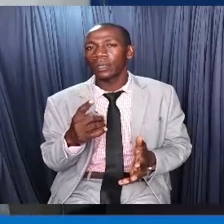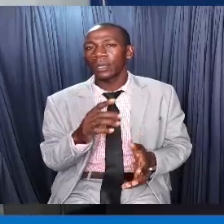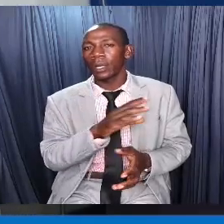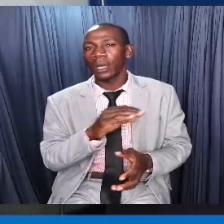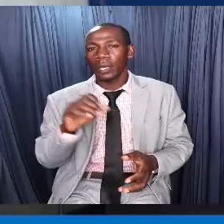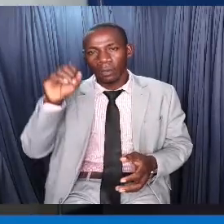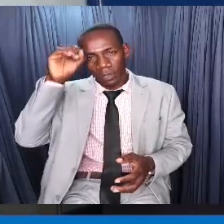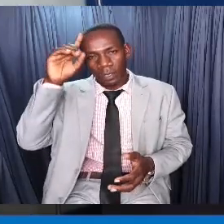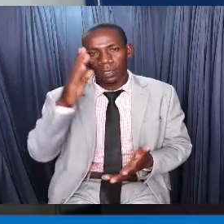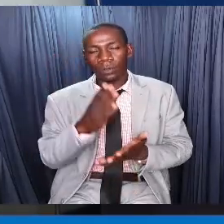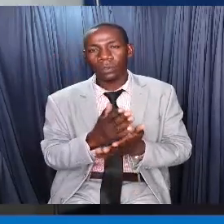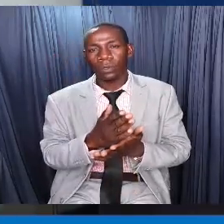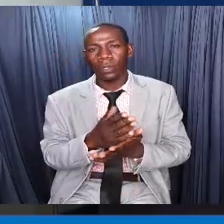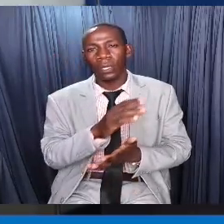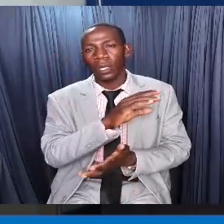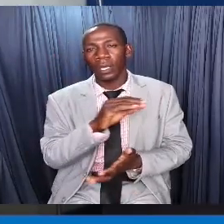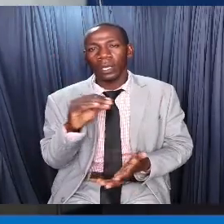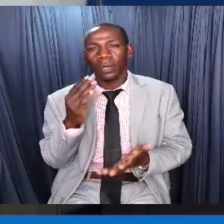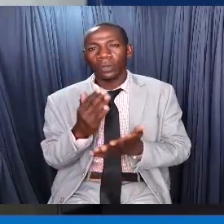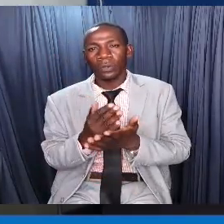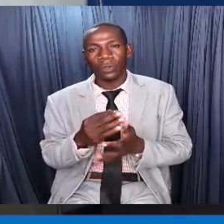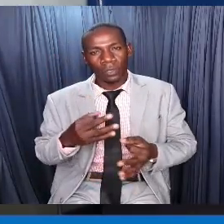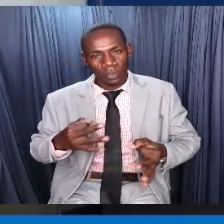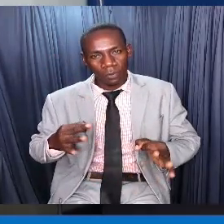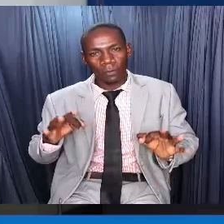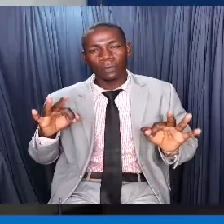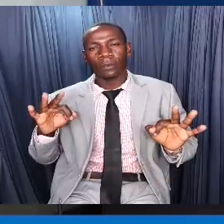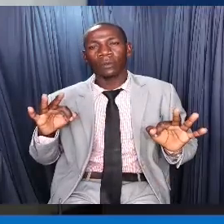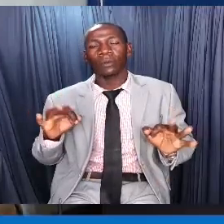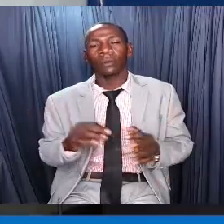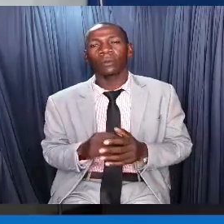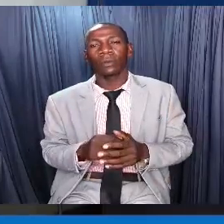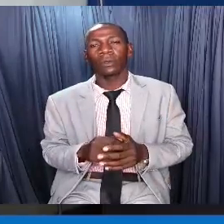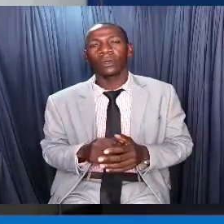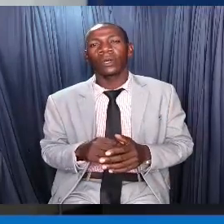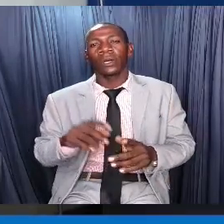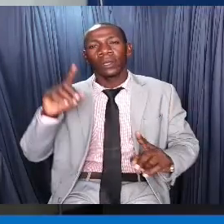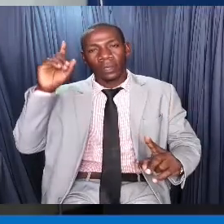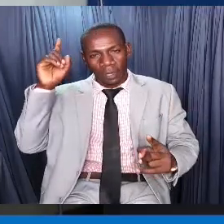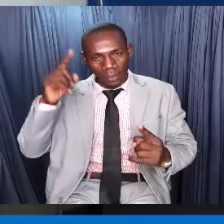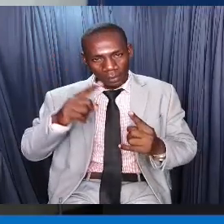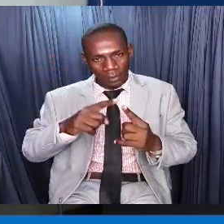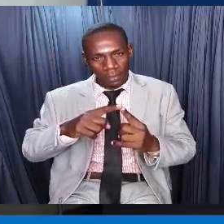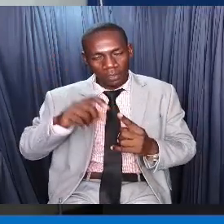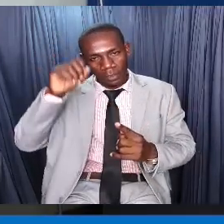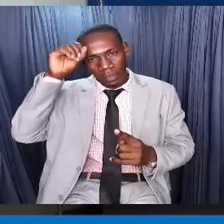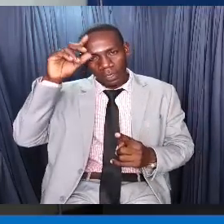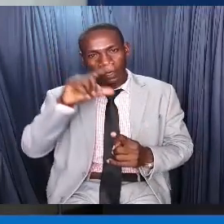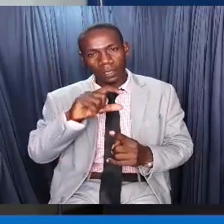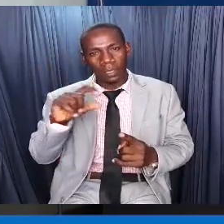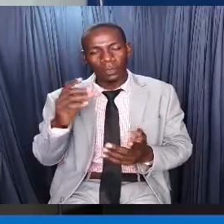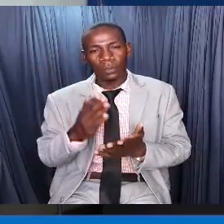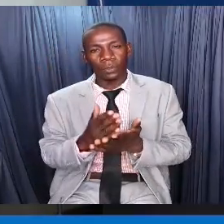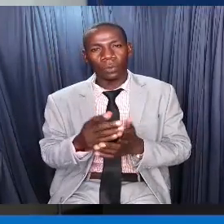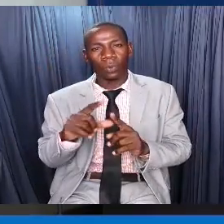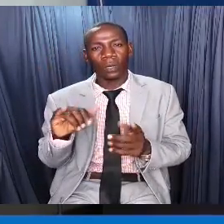utaifahamu kweli, you will know the truth, nayo hiyo kweli itakuweka huru, and the truth will deliver you. Mpaka utakapofahamu kweli, it's until you discern the truth, ya neno lile